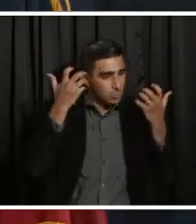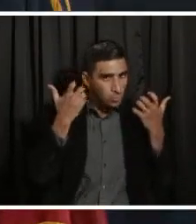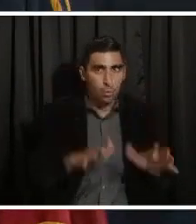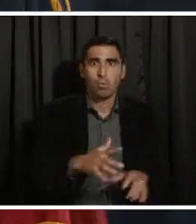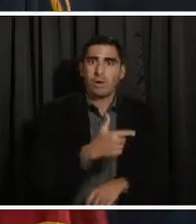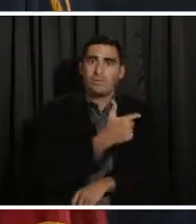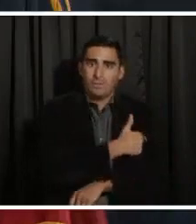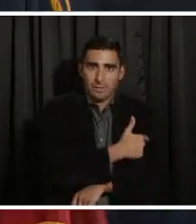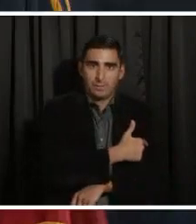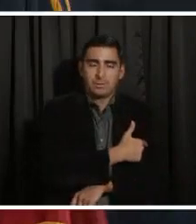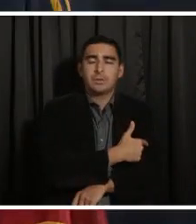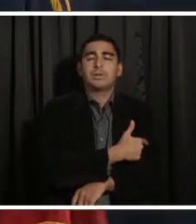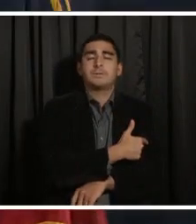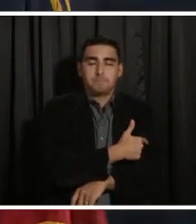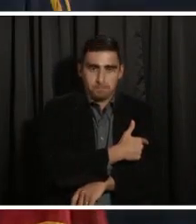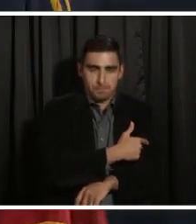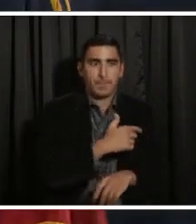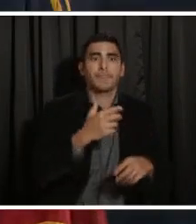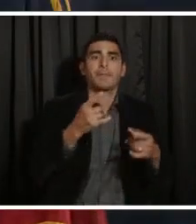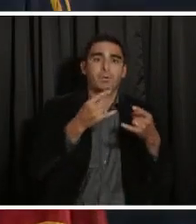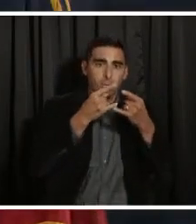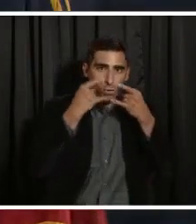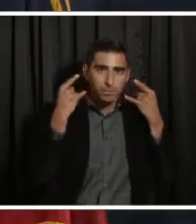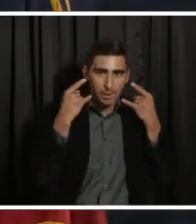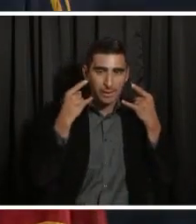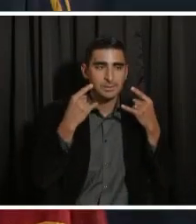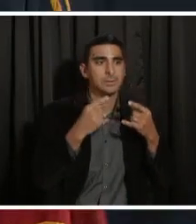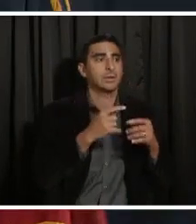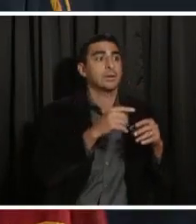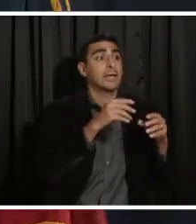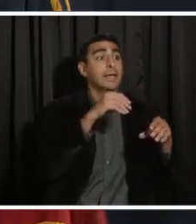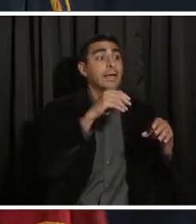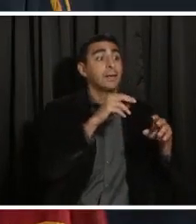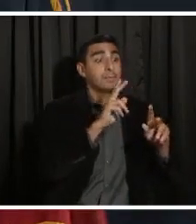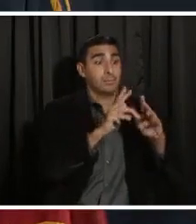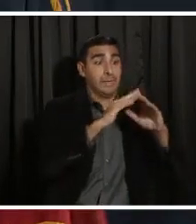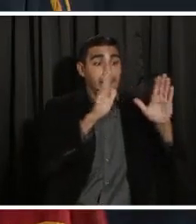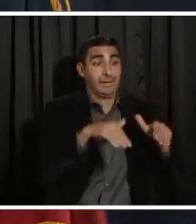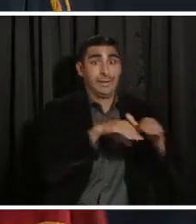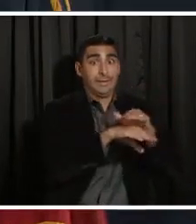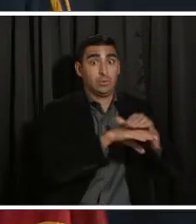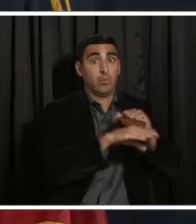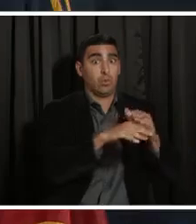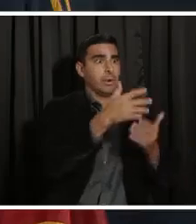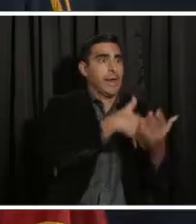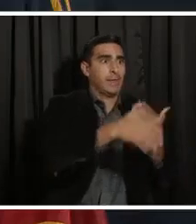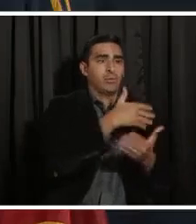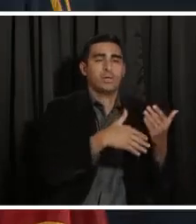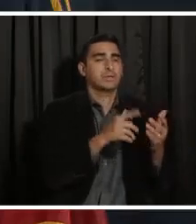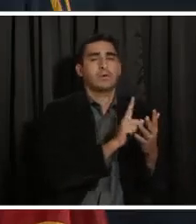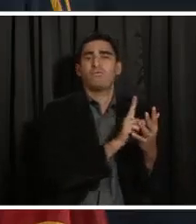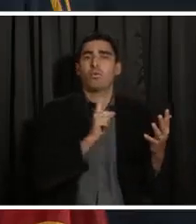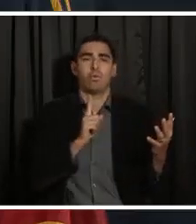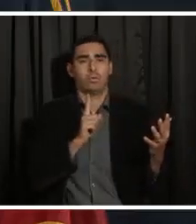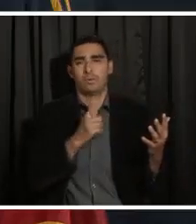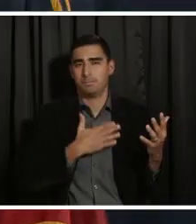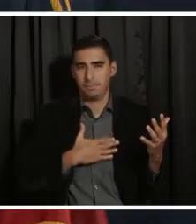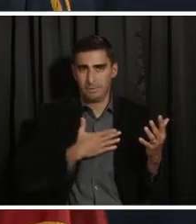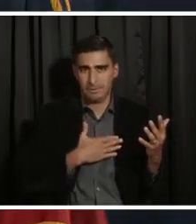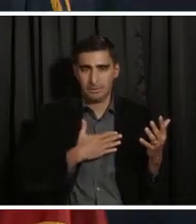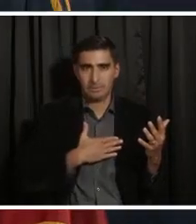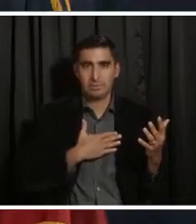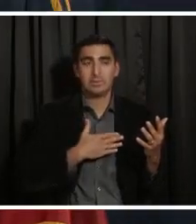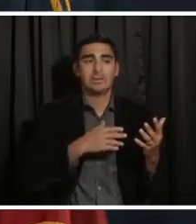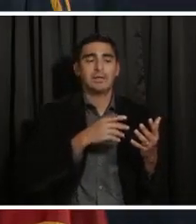mask, avoid going out to indoor gatherings, be careful. This could be deadly for you. It's widespread